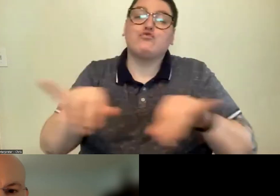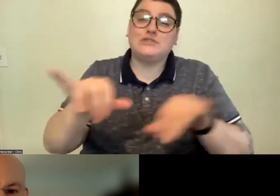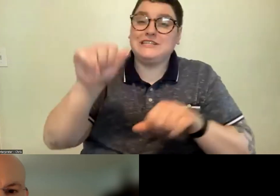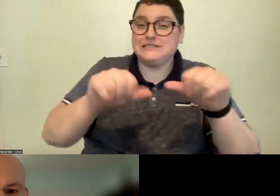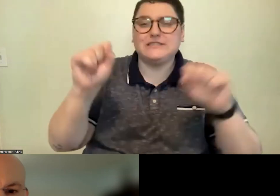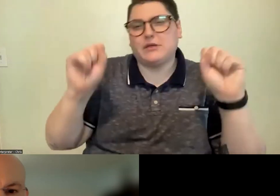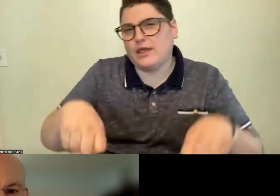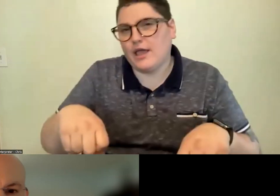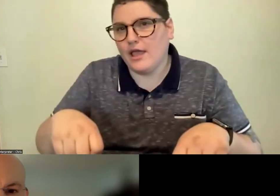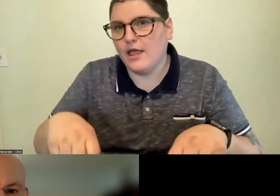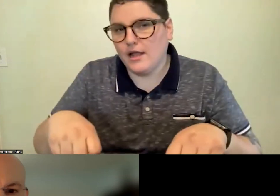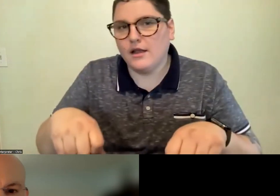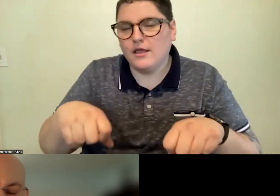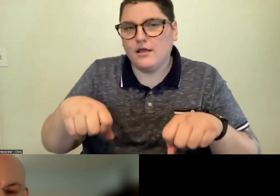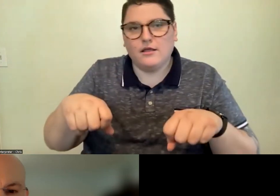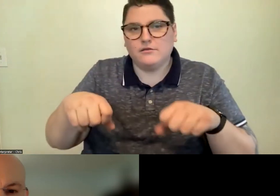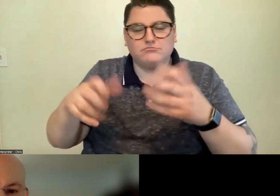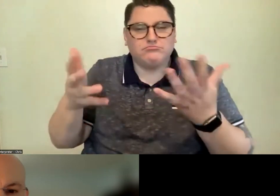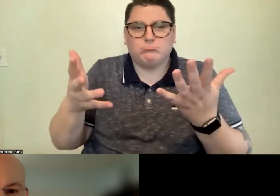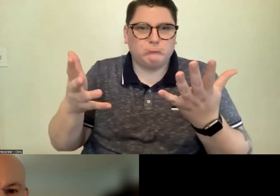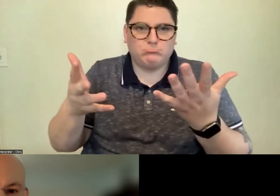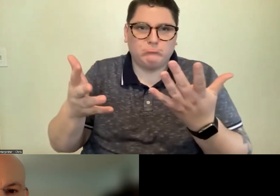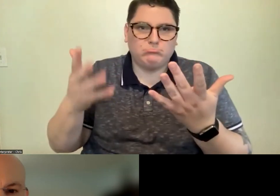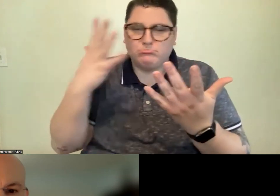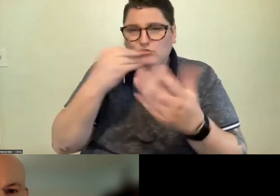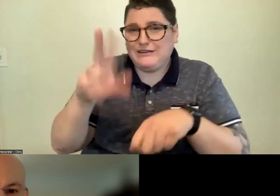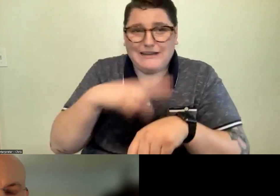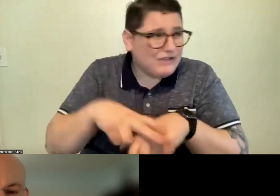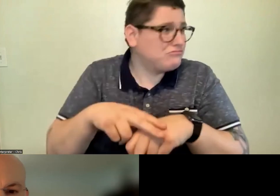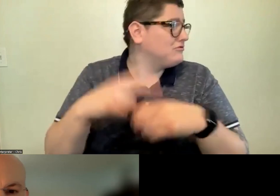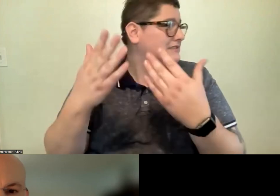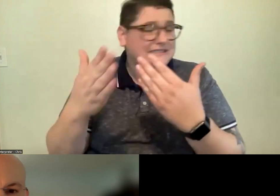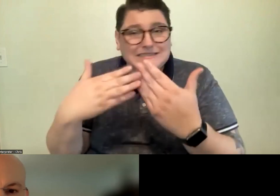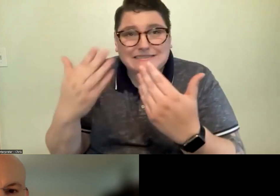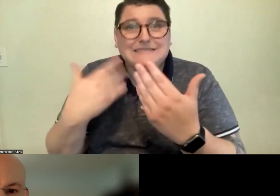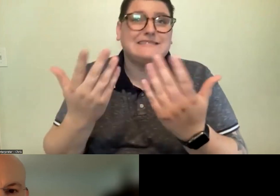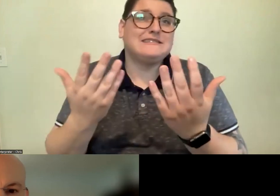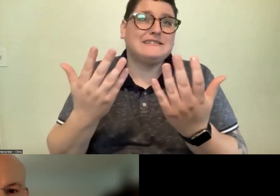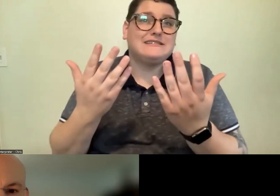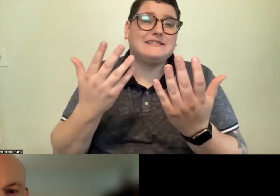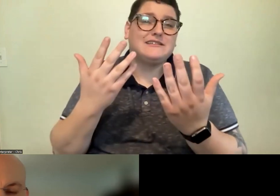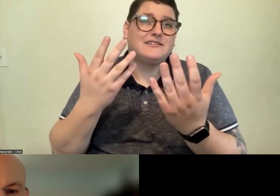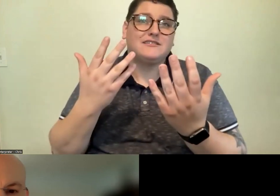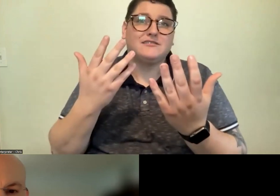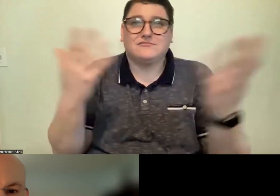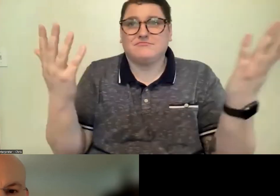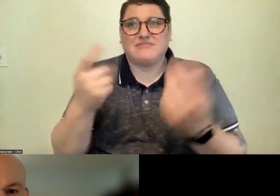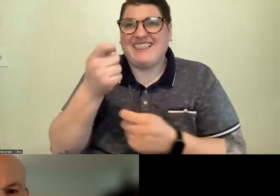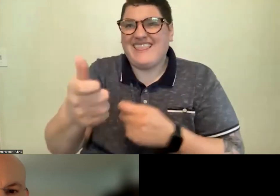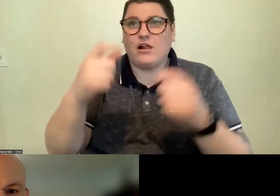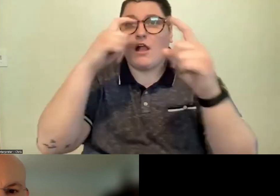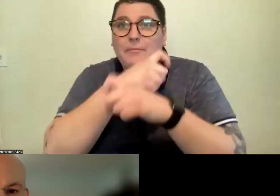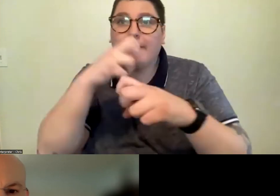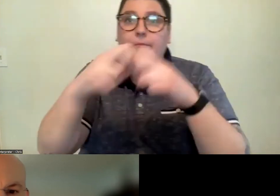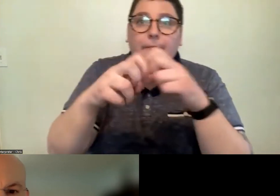PTSD can occur relatively naturally with really very few complications to